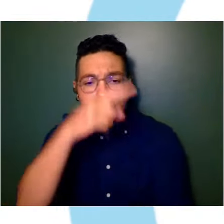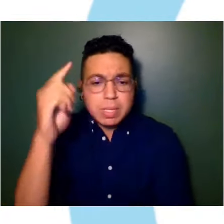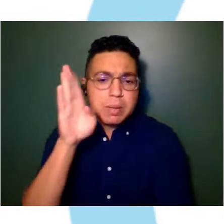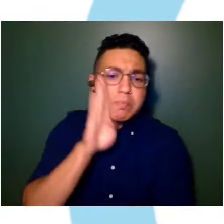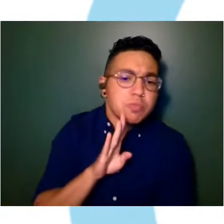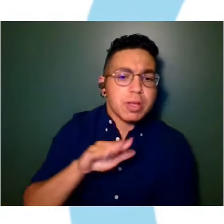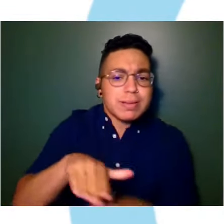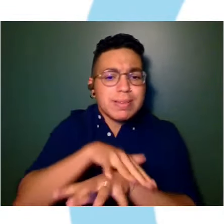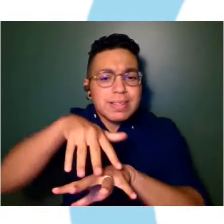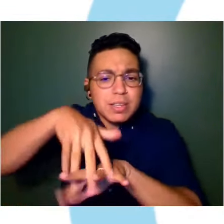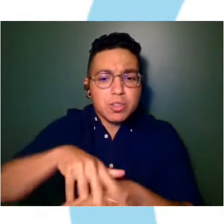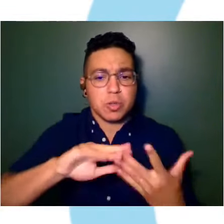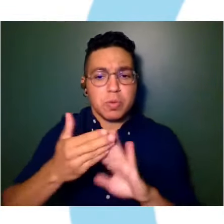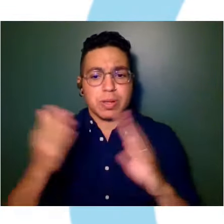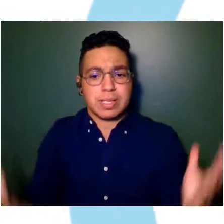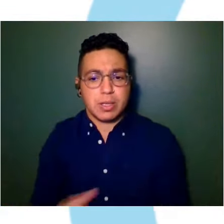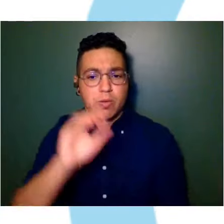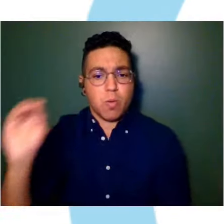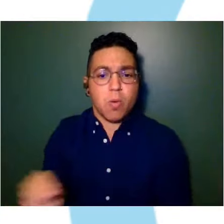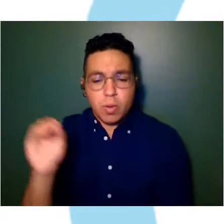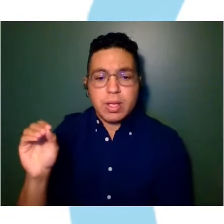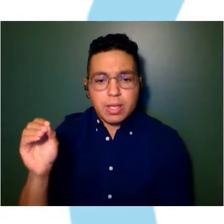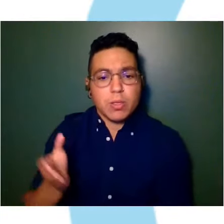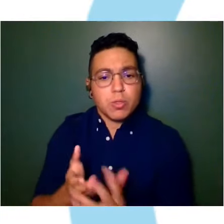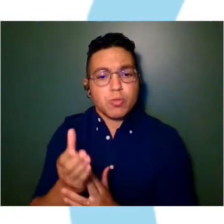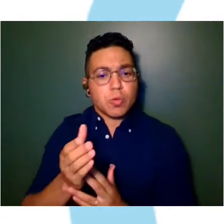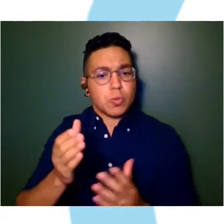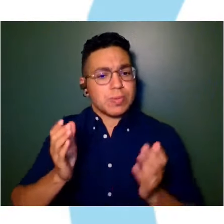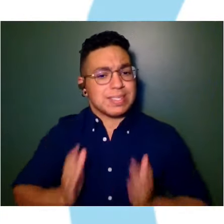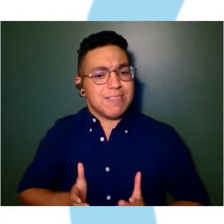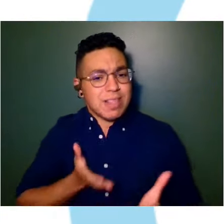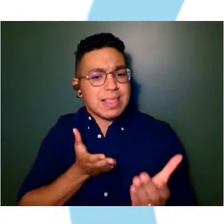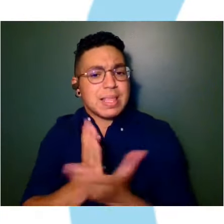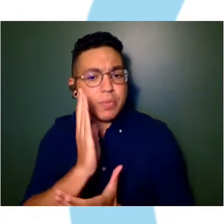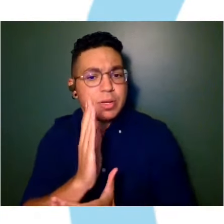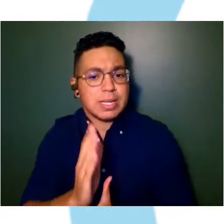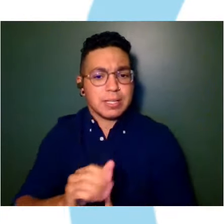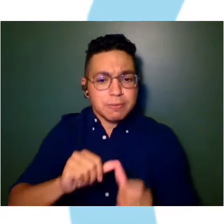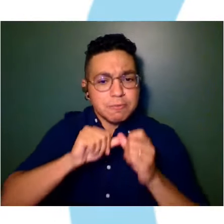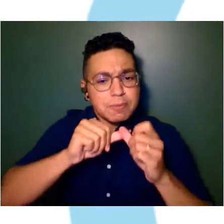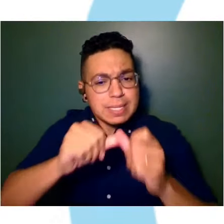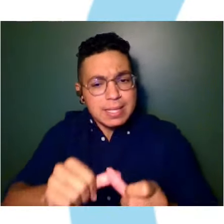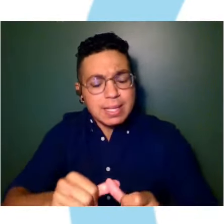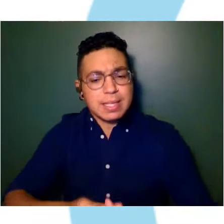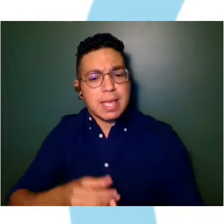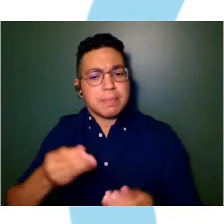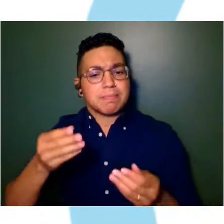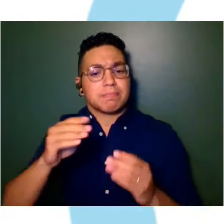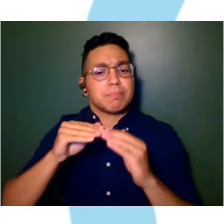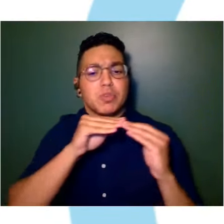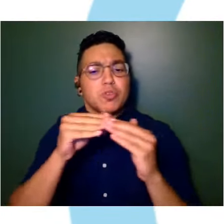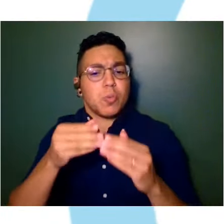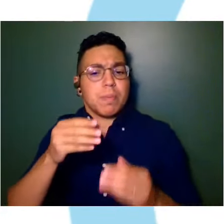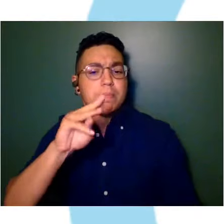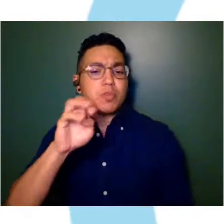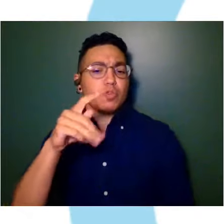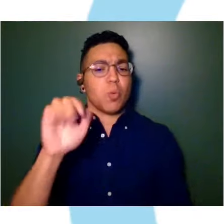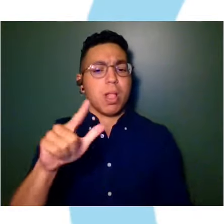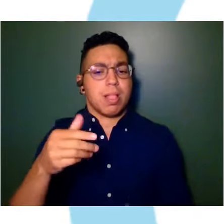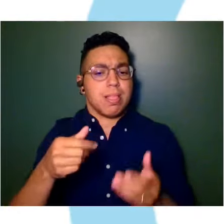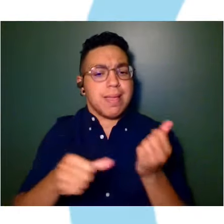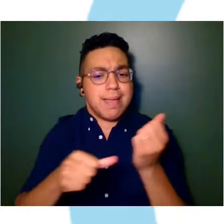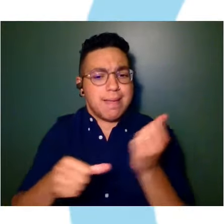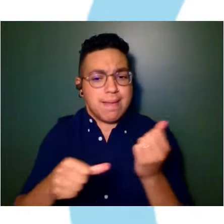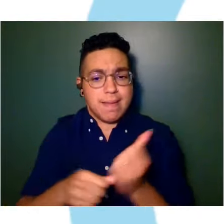Los Angeles. Shortly before, 4 Los Angeles police officers, 3 of them white, were acquitted in the savage